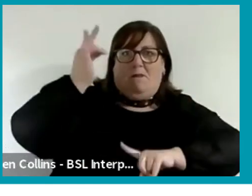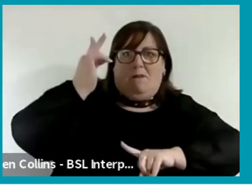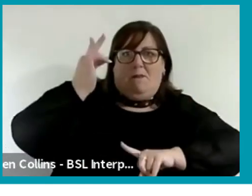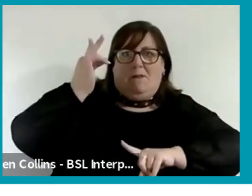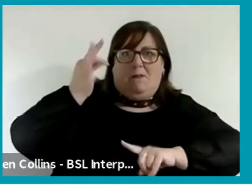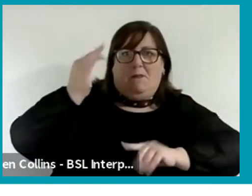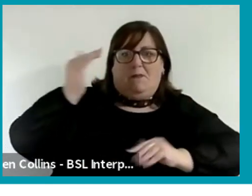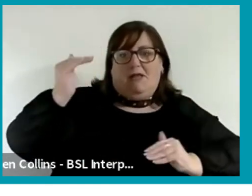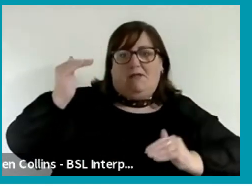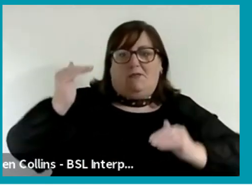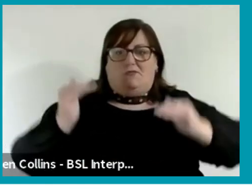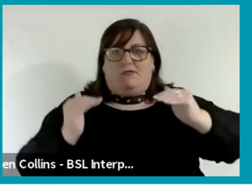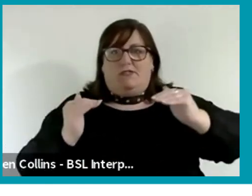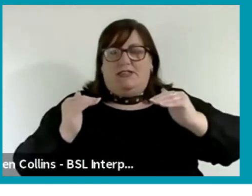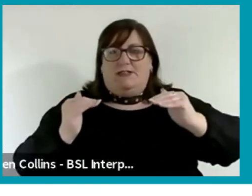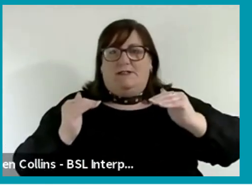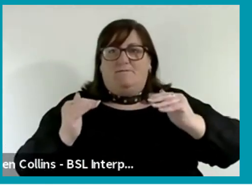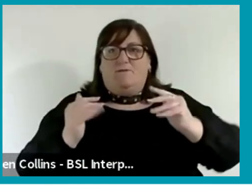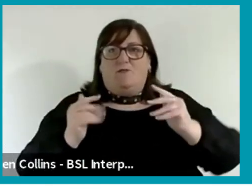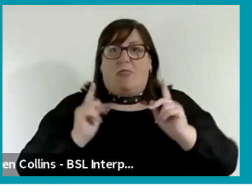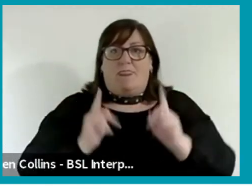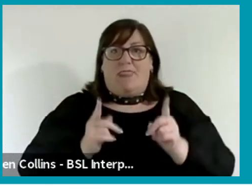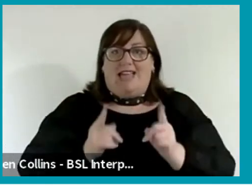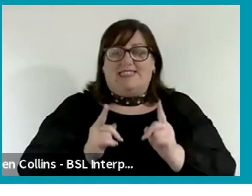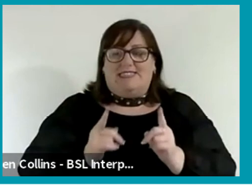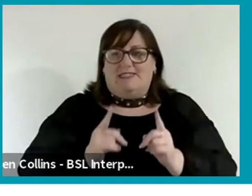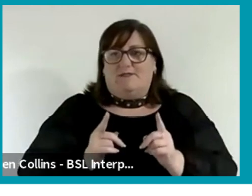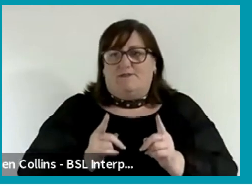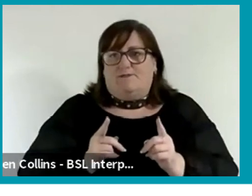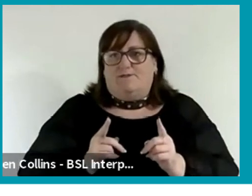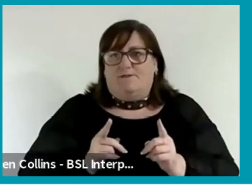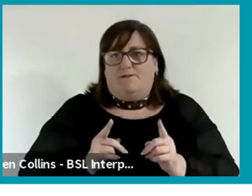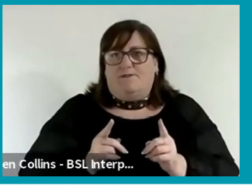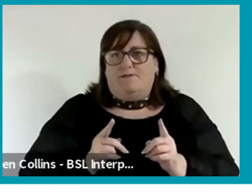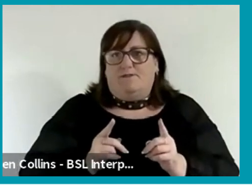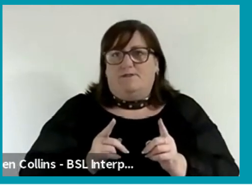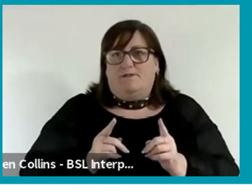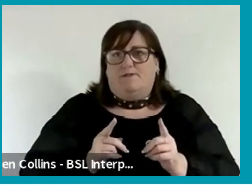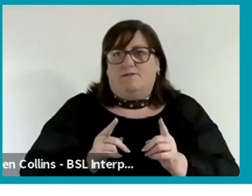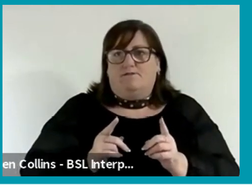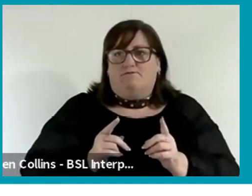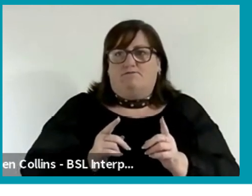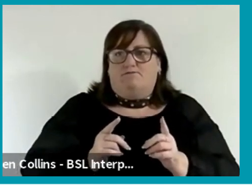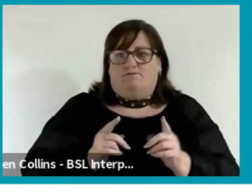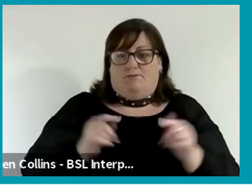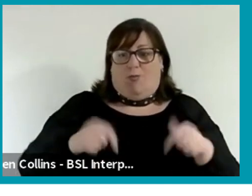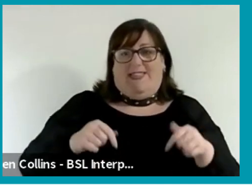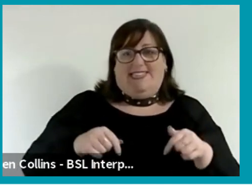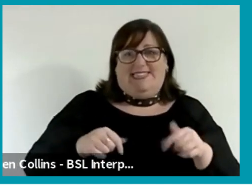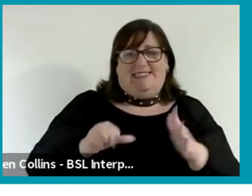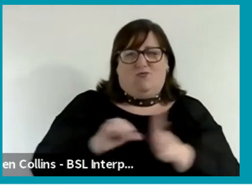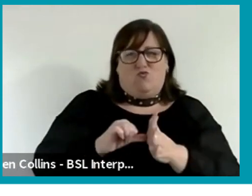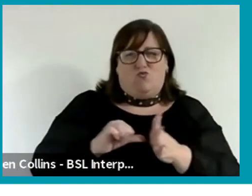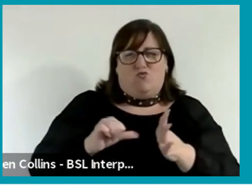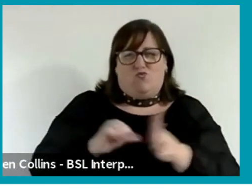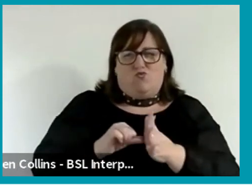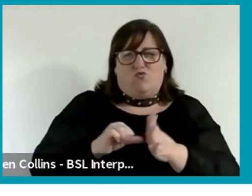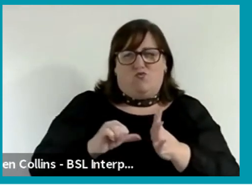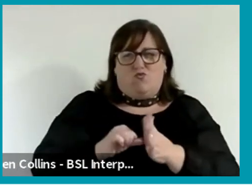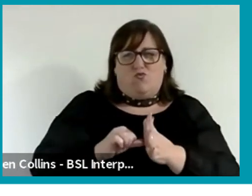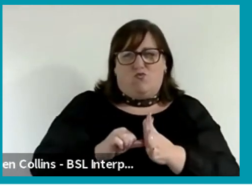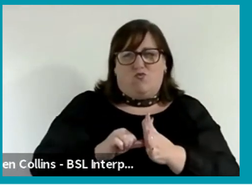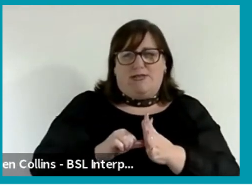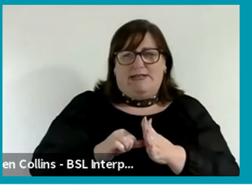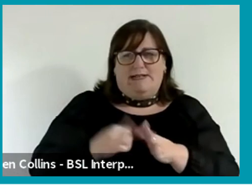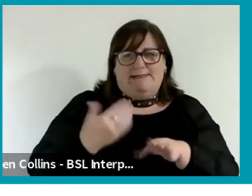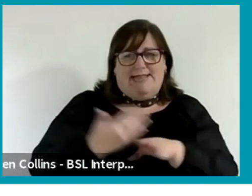So that's taken an inclusive, a very hard to break into industry online. So the traders on the